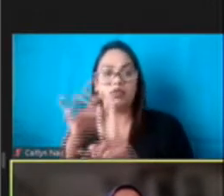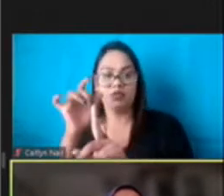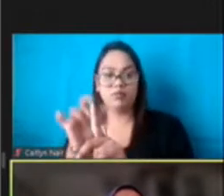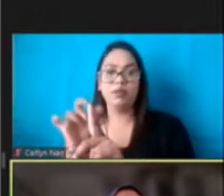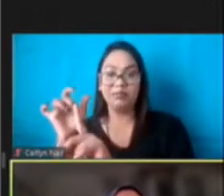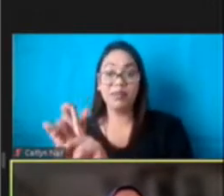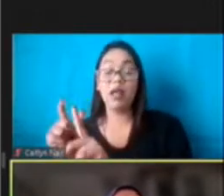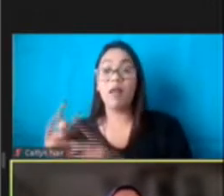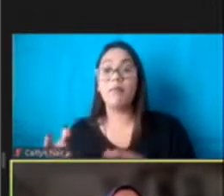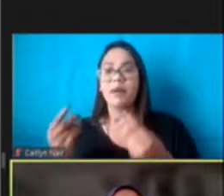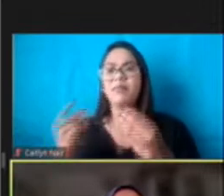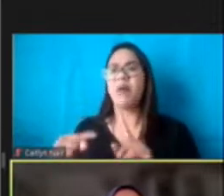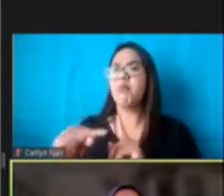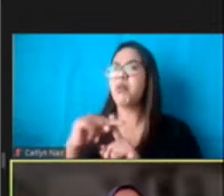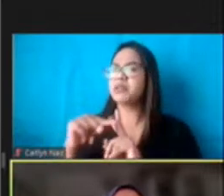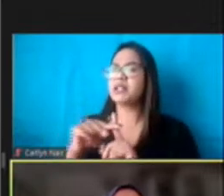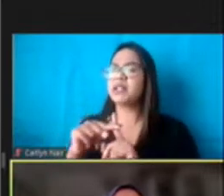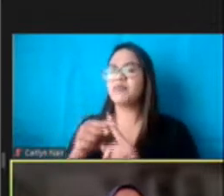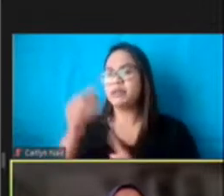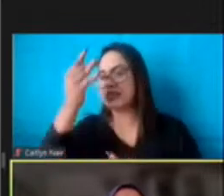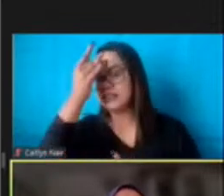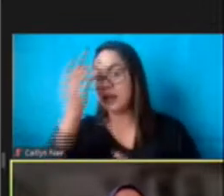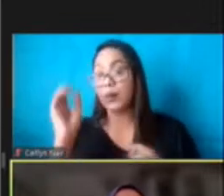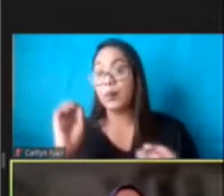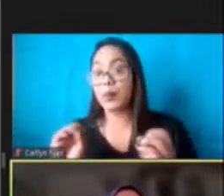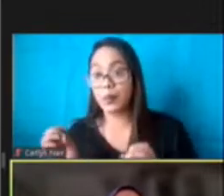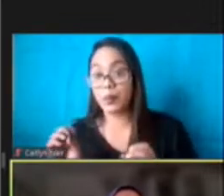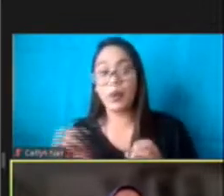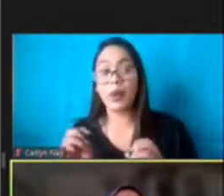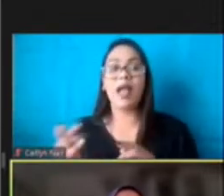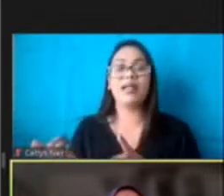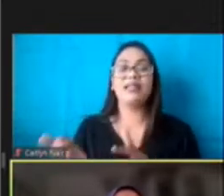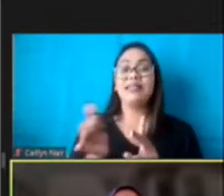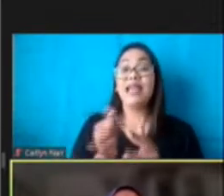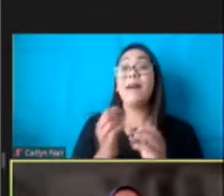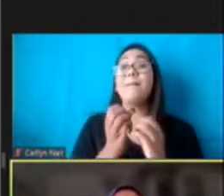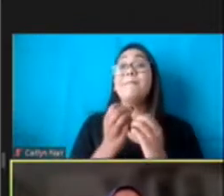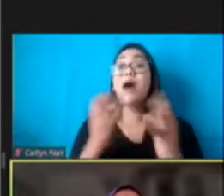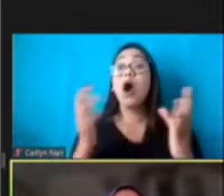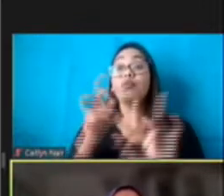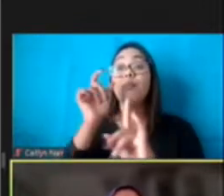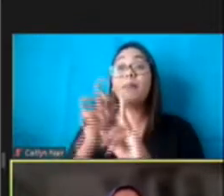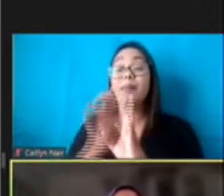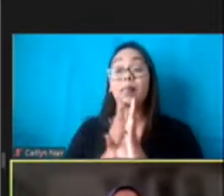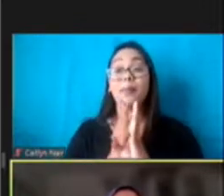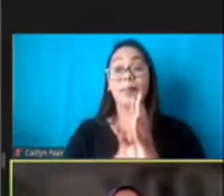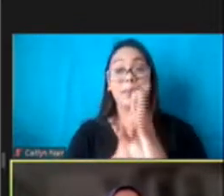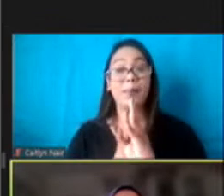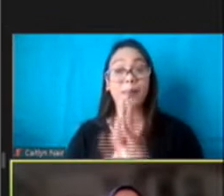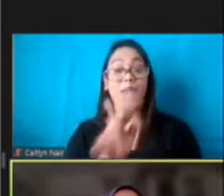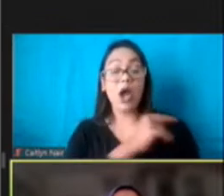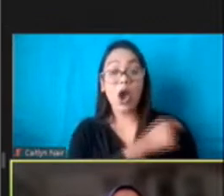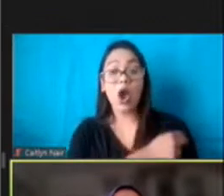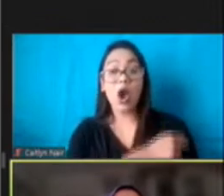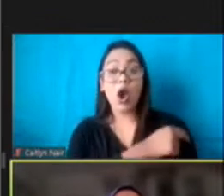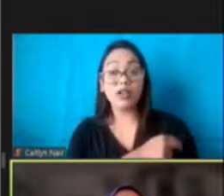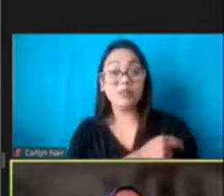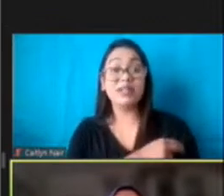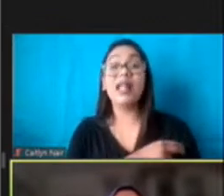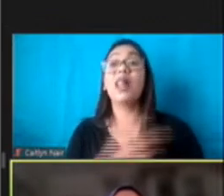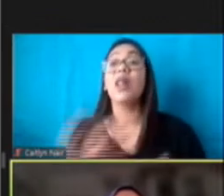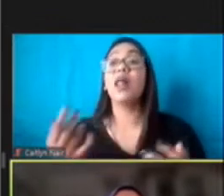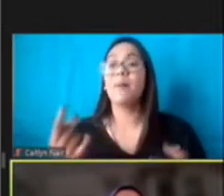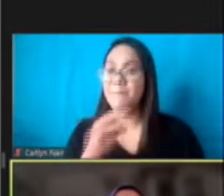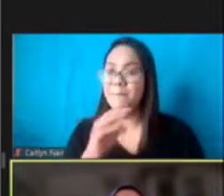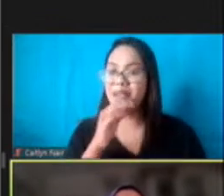duration. Most admissions are in unvaccinated people. And in terms of the pediatric admissions, most are non-respiratory presentations. And